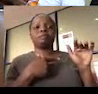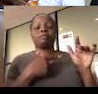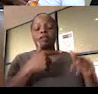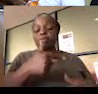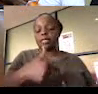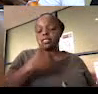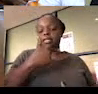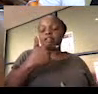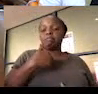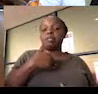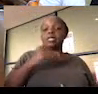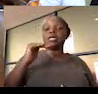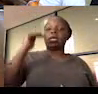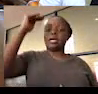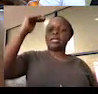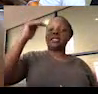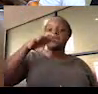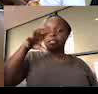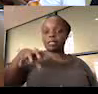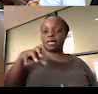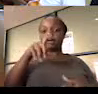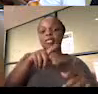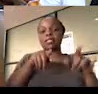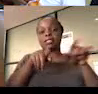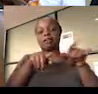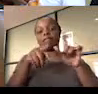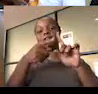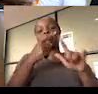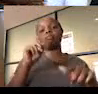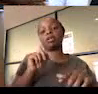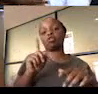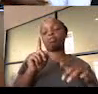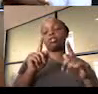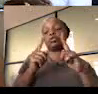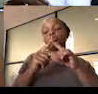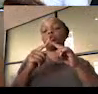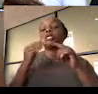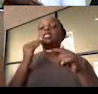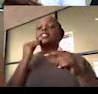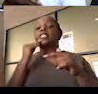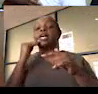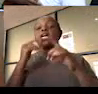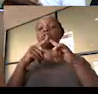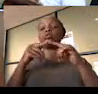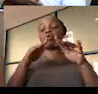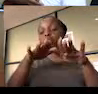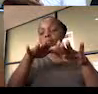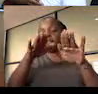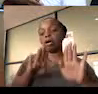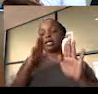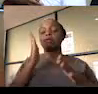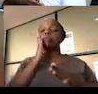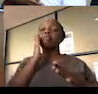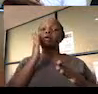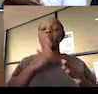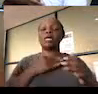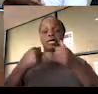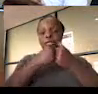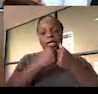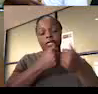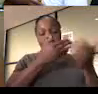funeral, make the funeral arrangements so that we can take the body to Siaya. To my